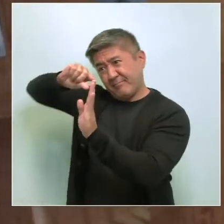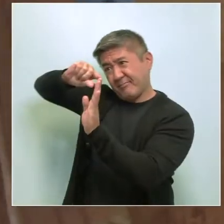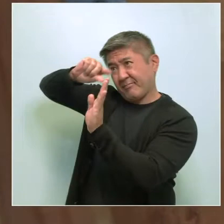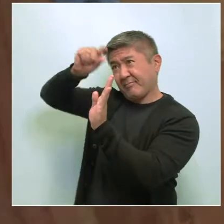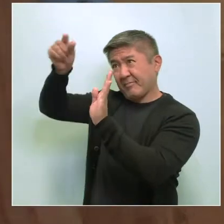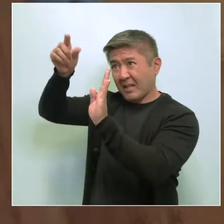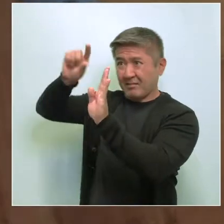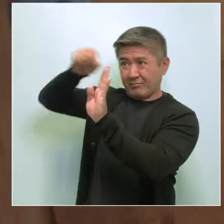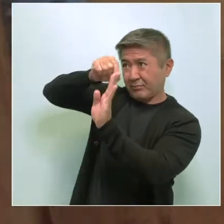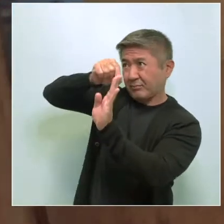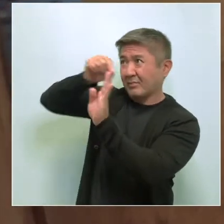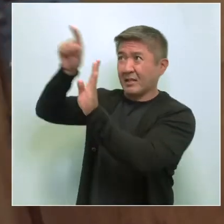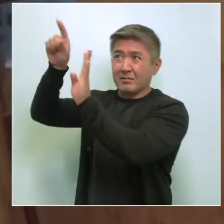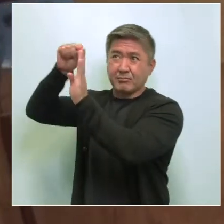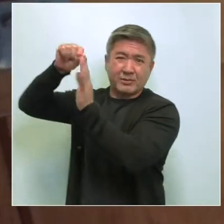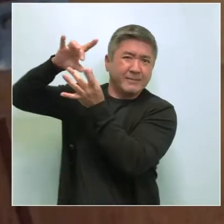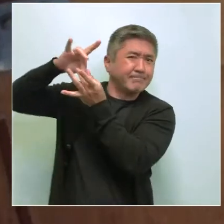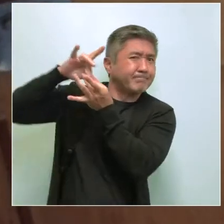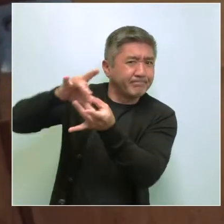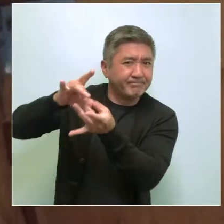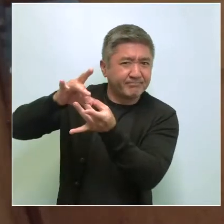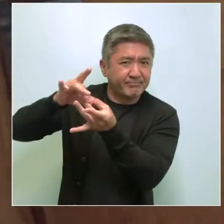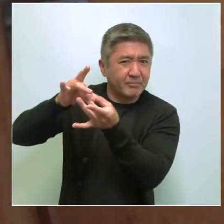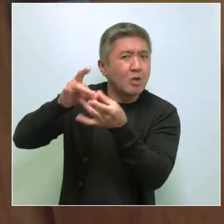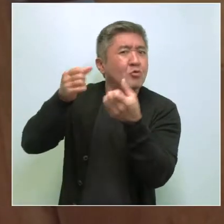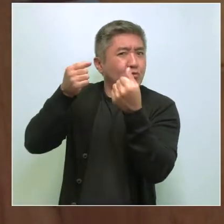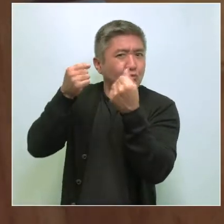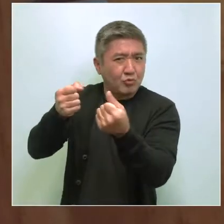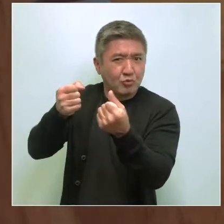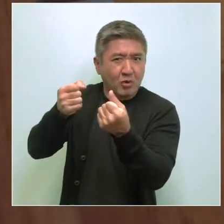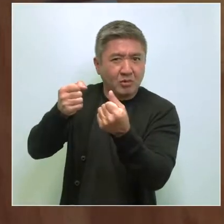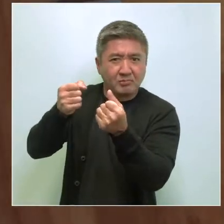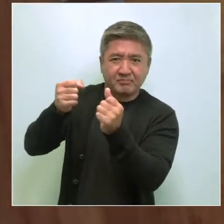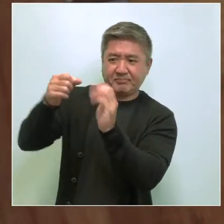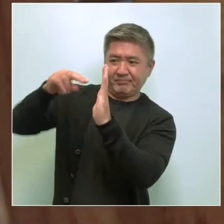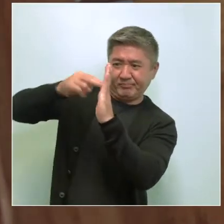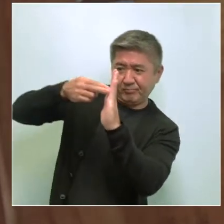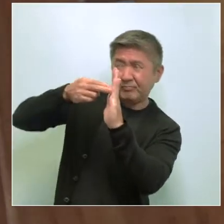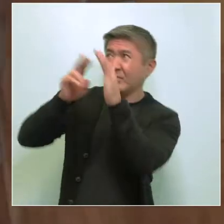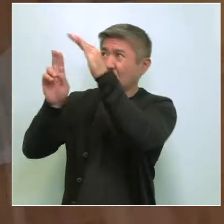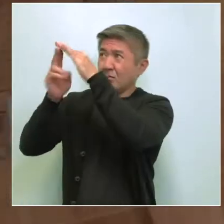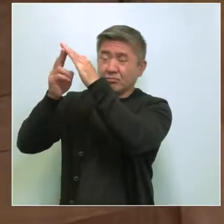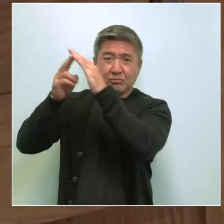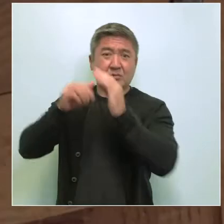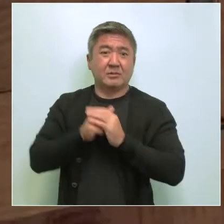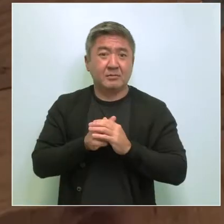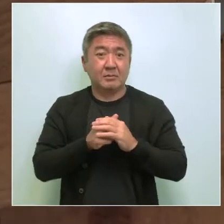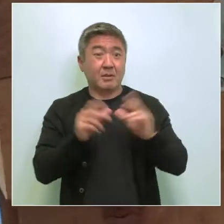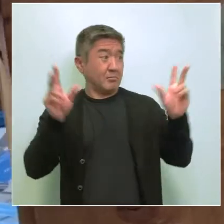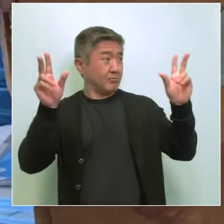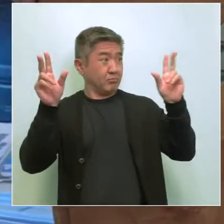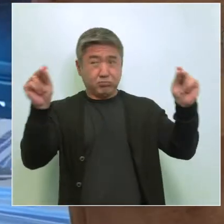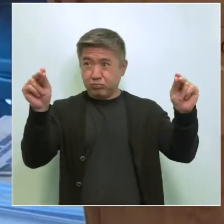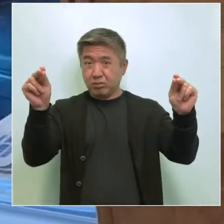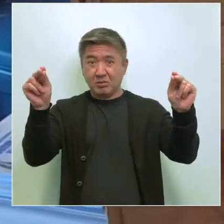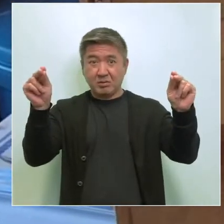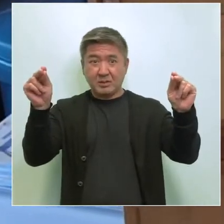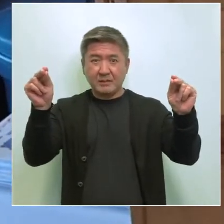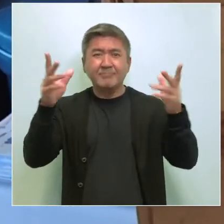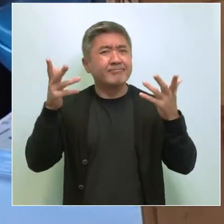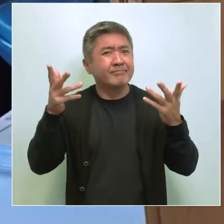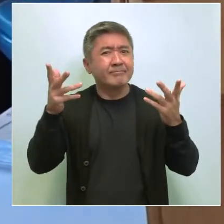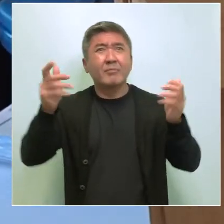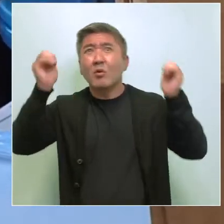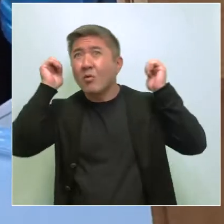clip to tie the roof to the wall, and you can see it will serve the same purpose. Between these two clips,